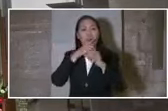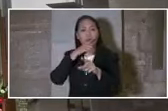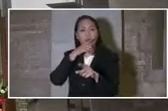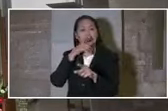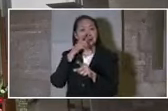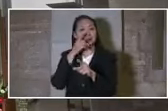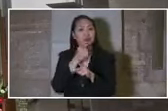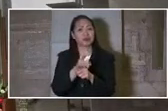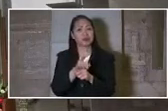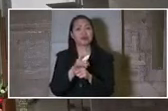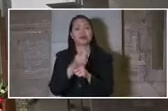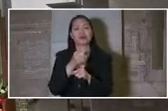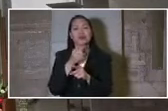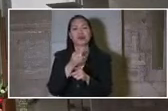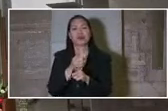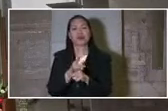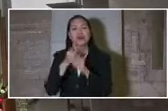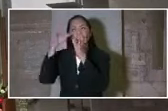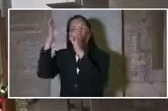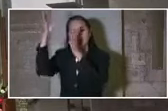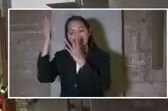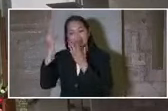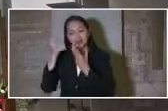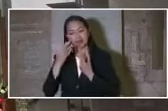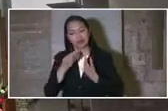pangarap mo ay